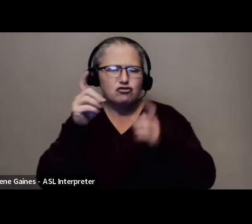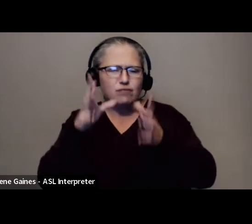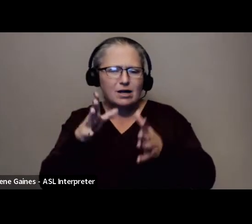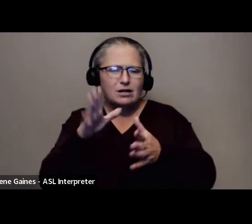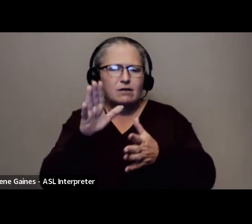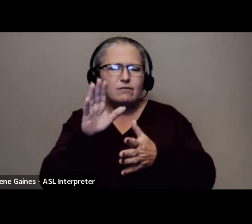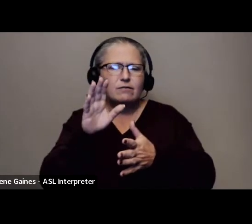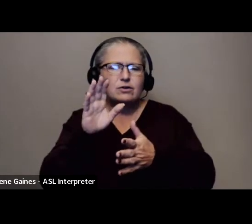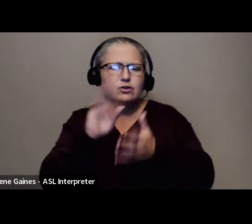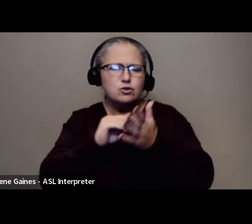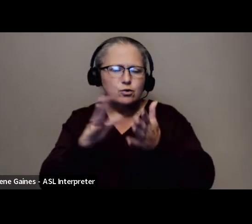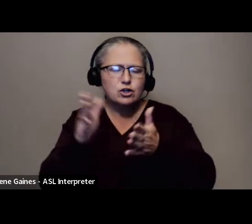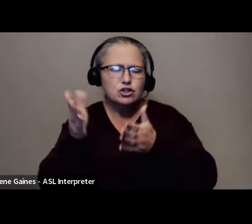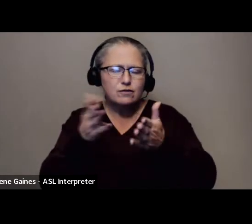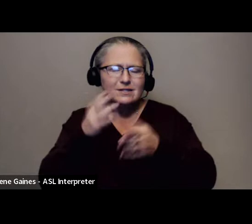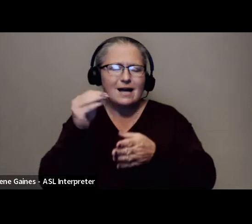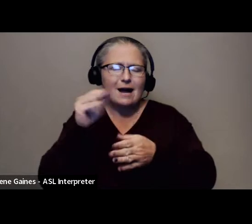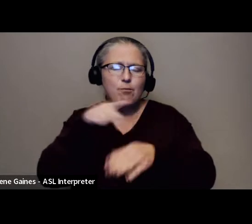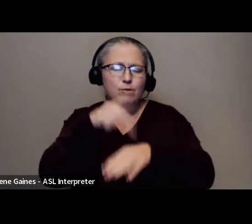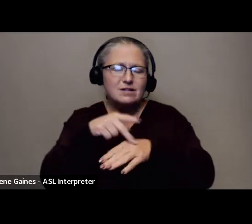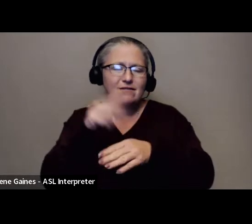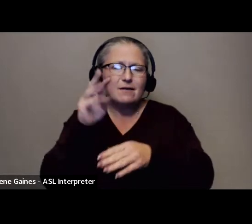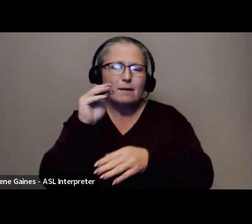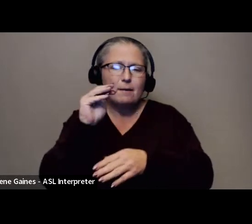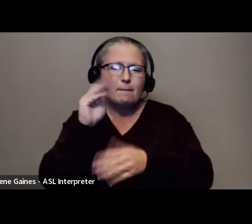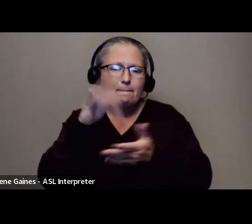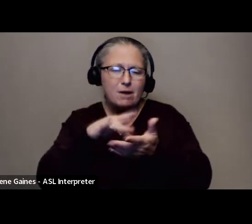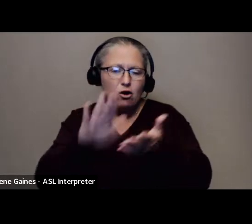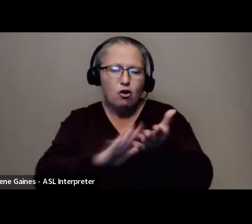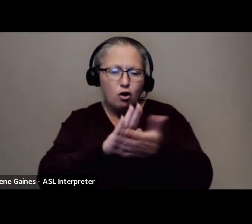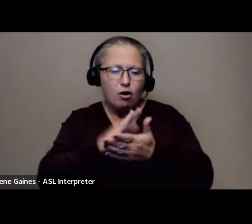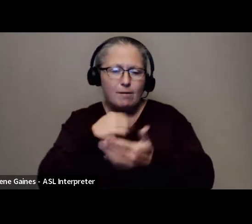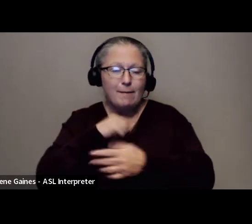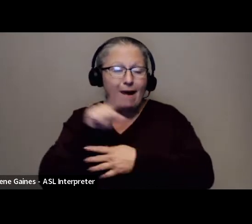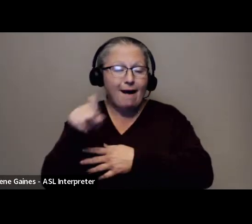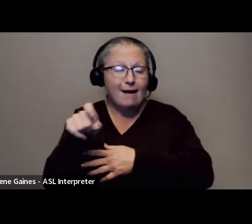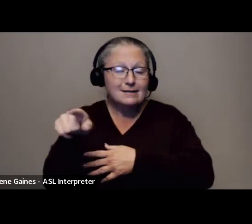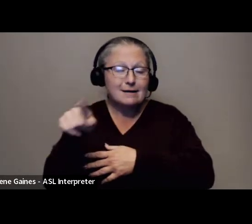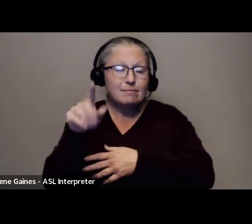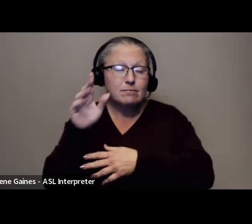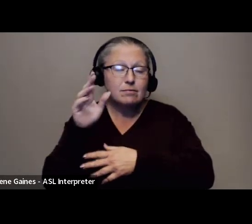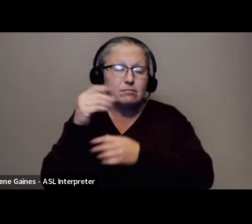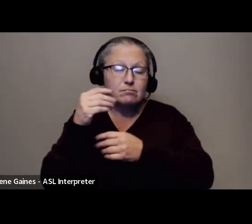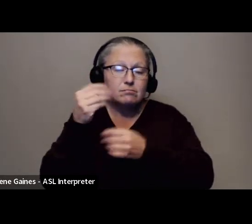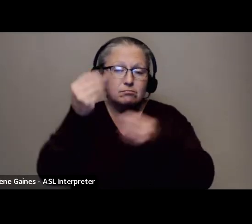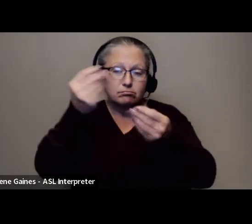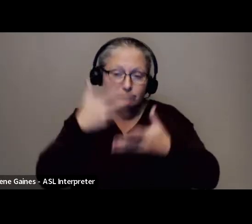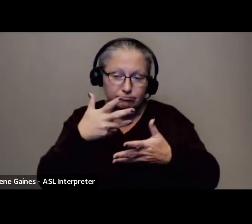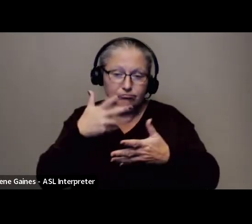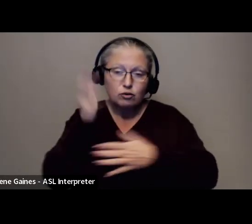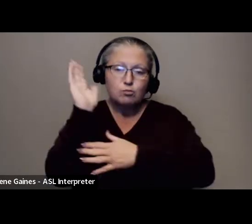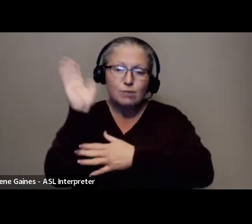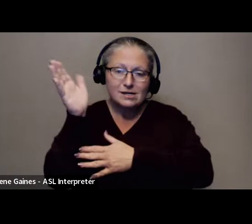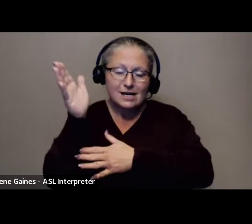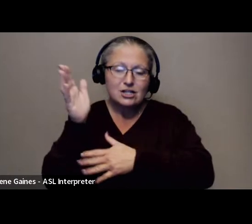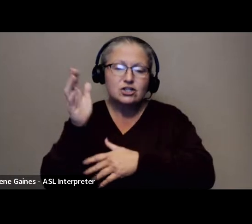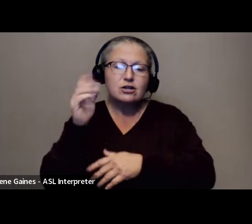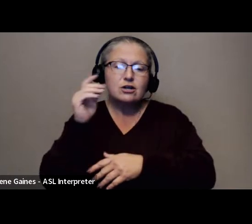he's also our Principal of Middle College. And I've asked him this evening to give us a